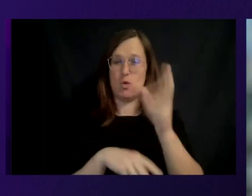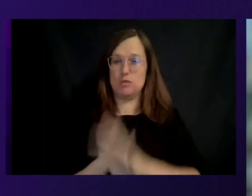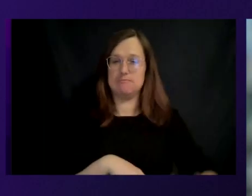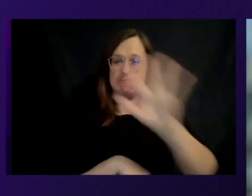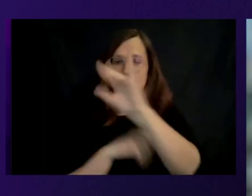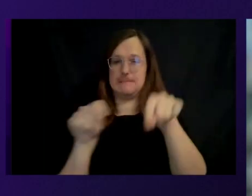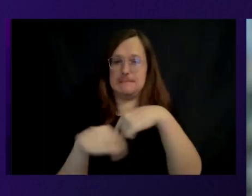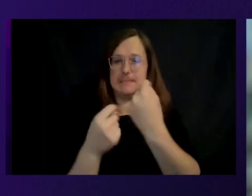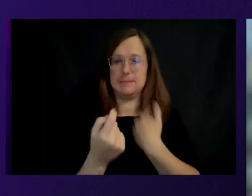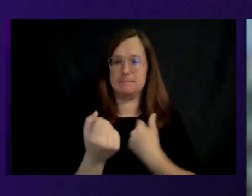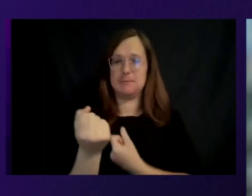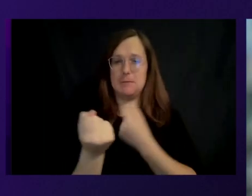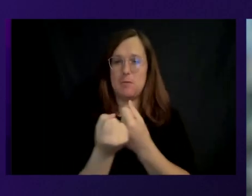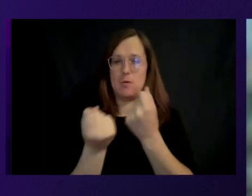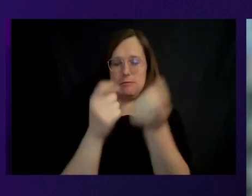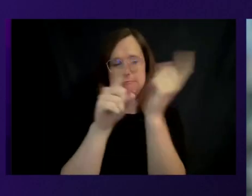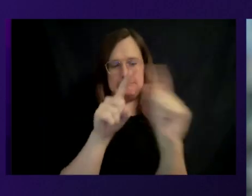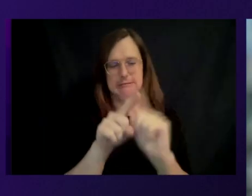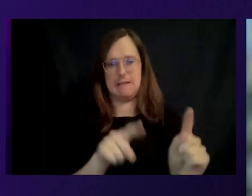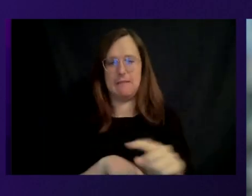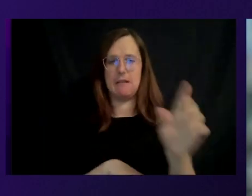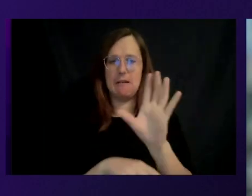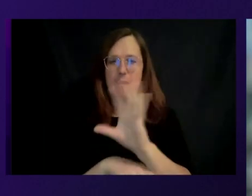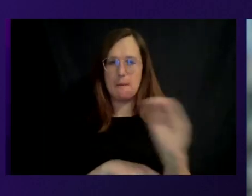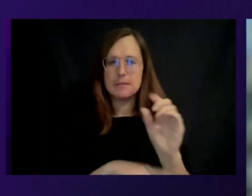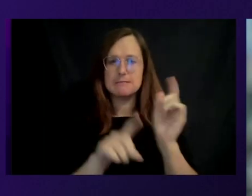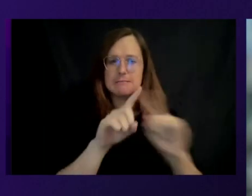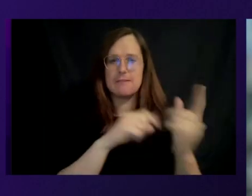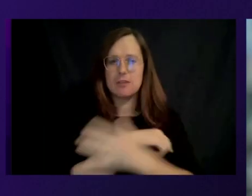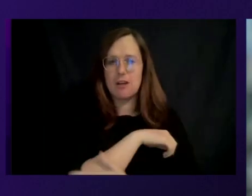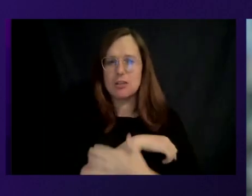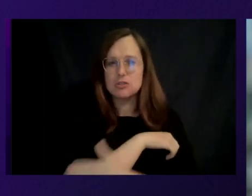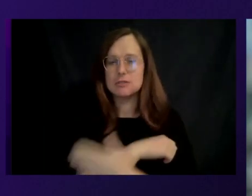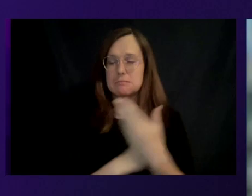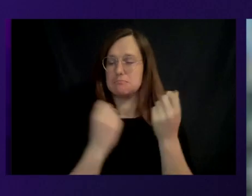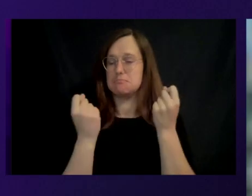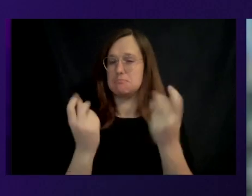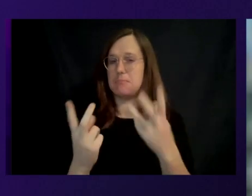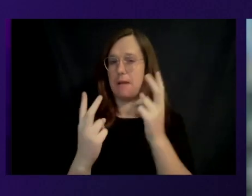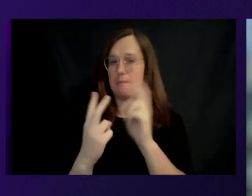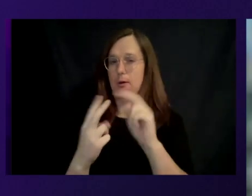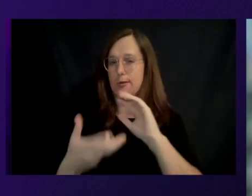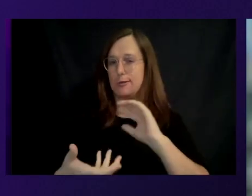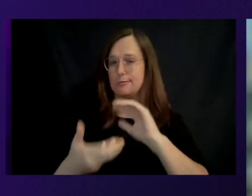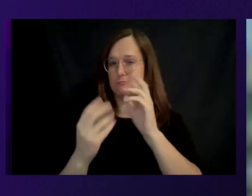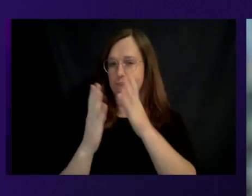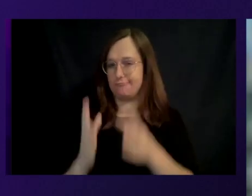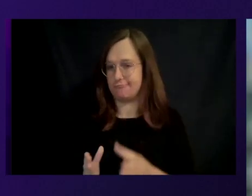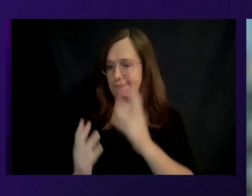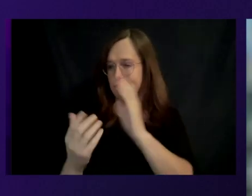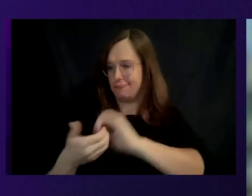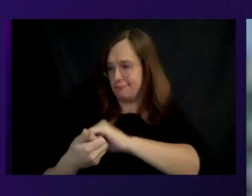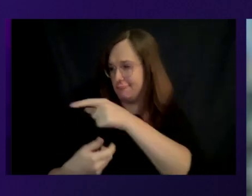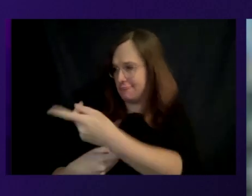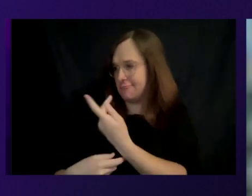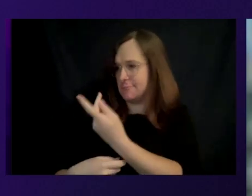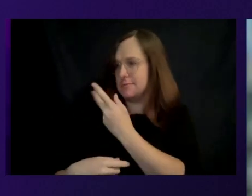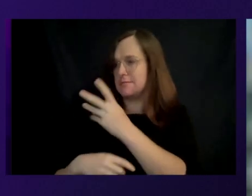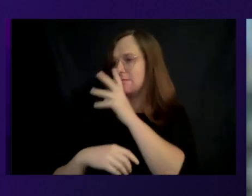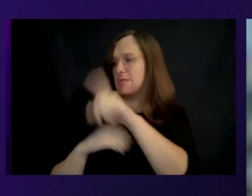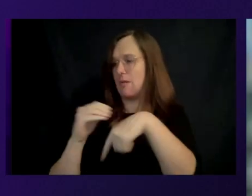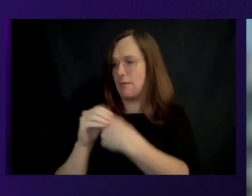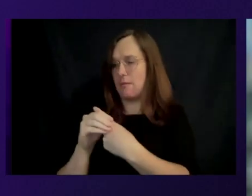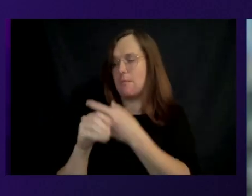more than 150 countries. Many of the partners I speak to regularly have taken advantage of the innovations in silicon that AWS